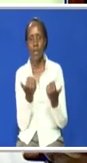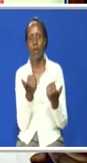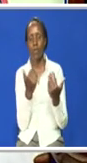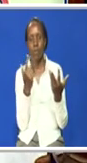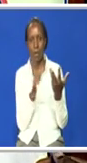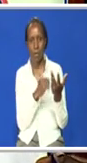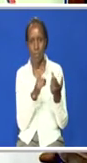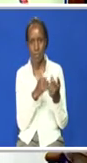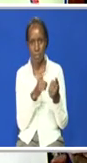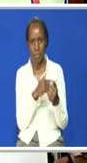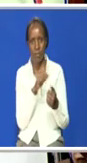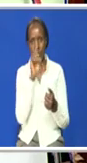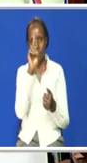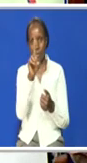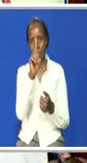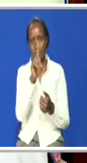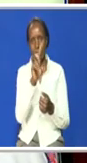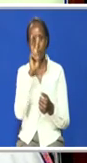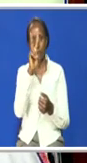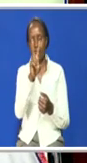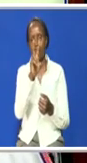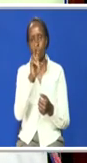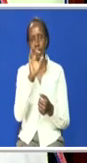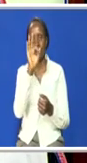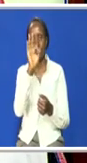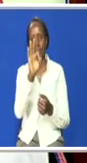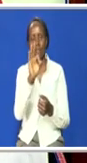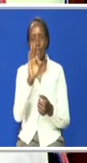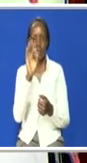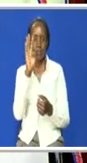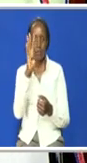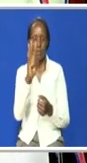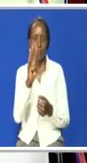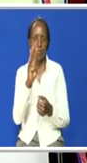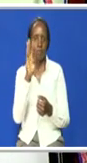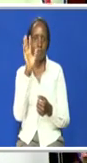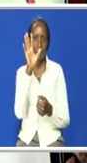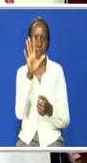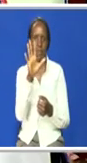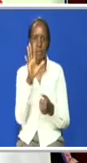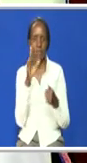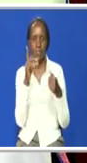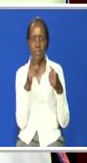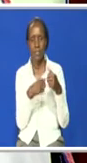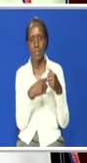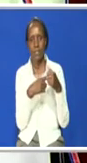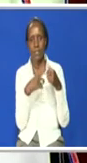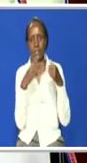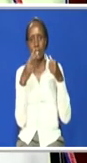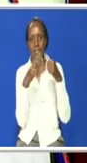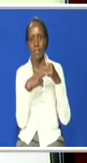1, 2, 3, 4, 5, 6,